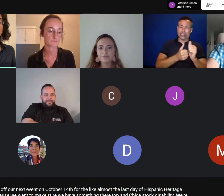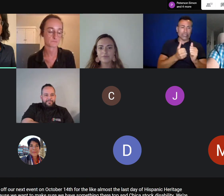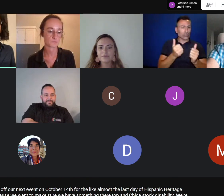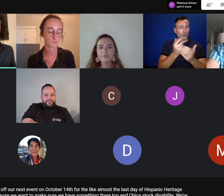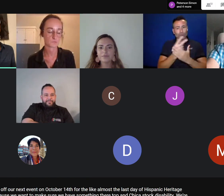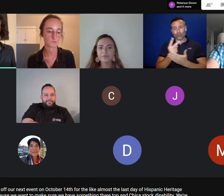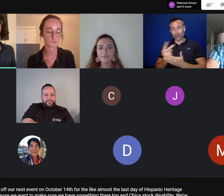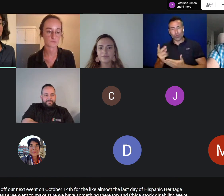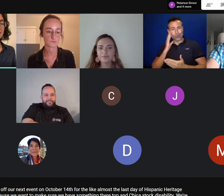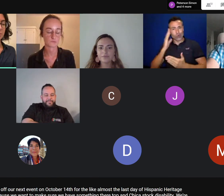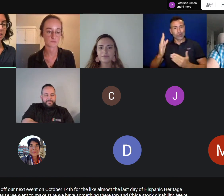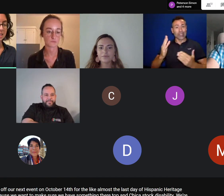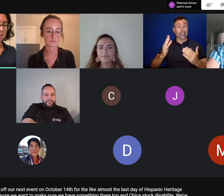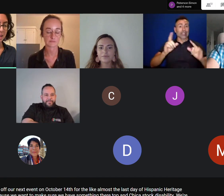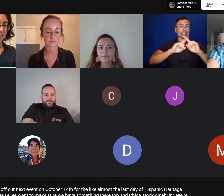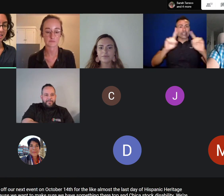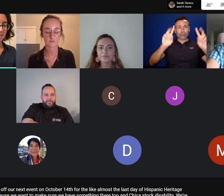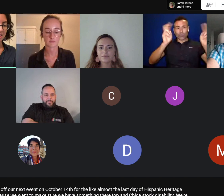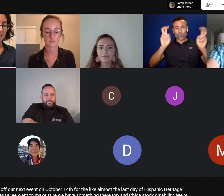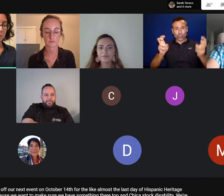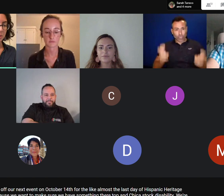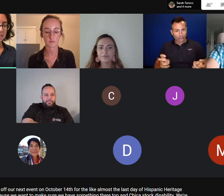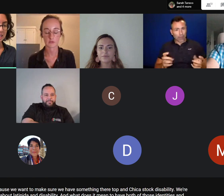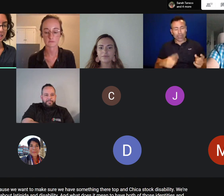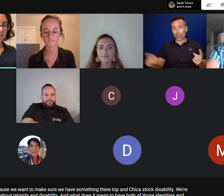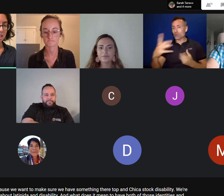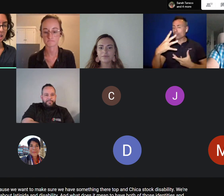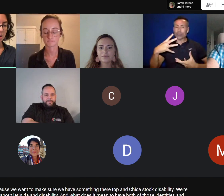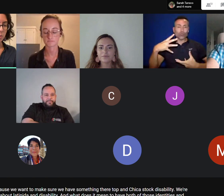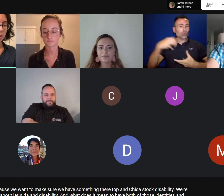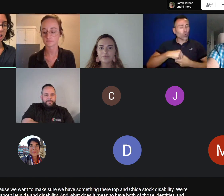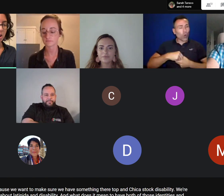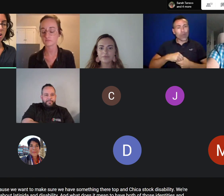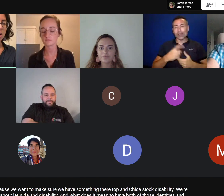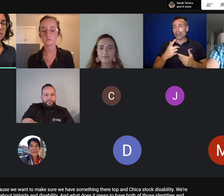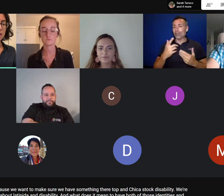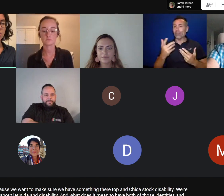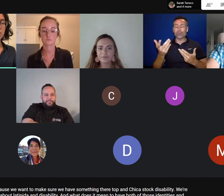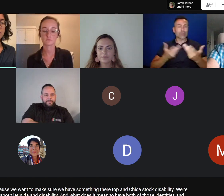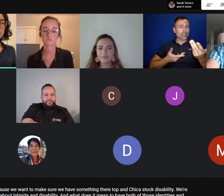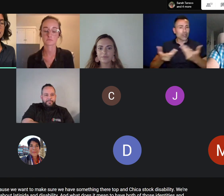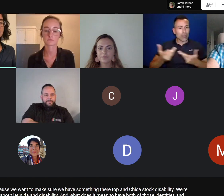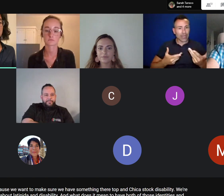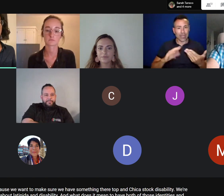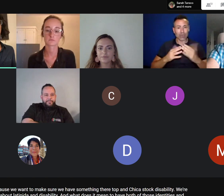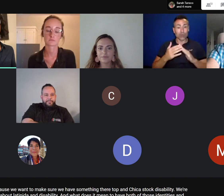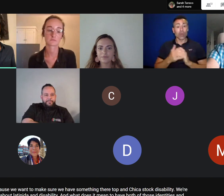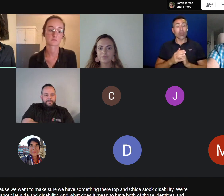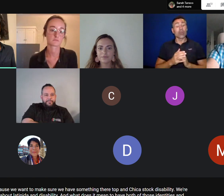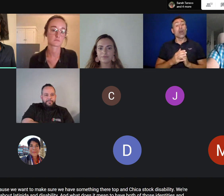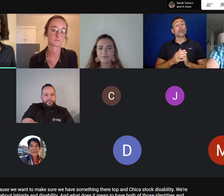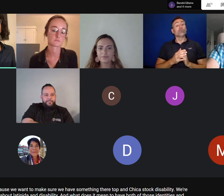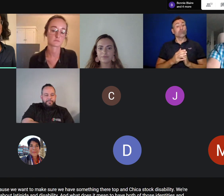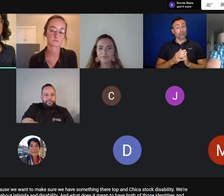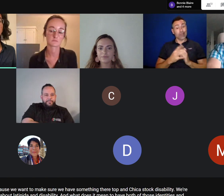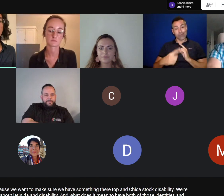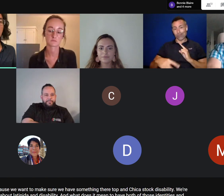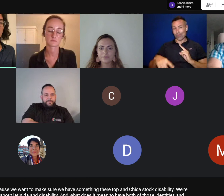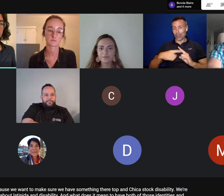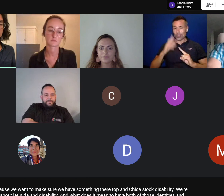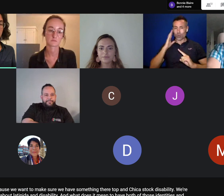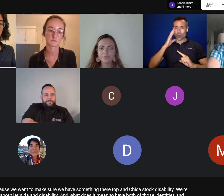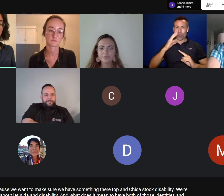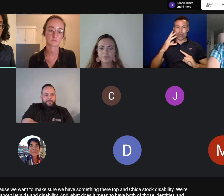to join us and participate in the community. We are also going to be continuing public